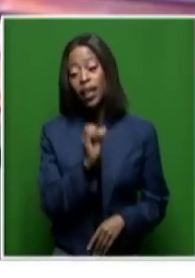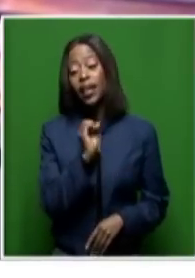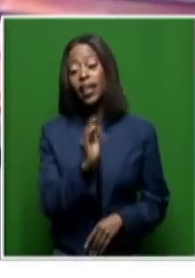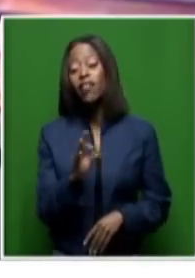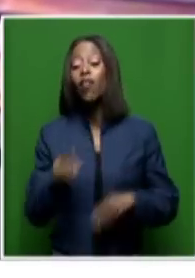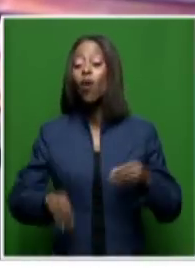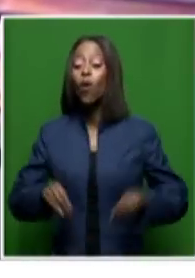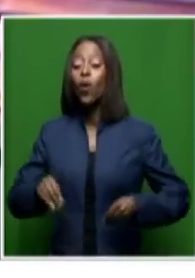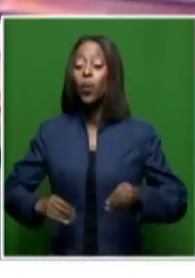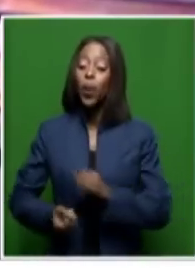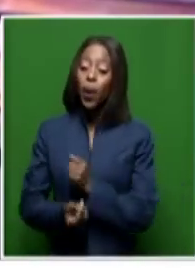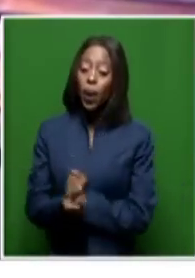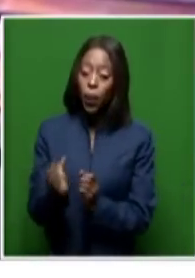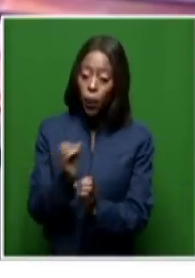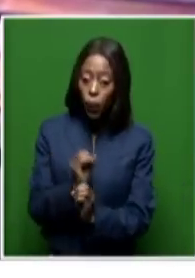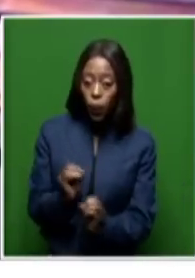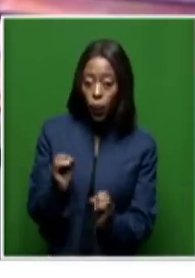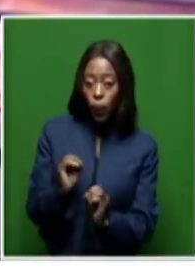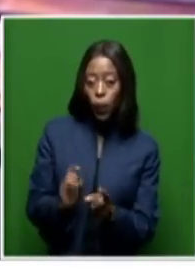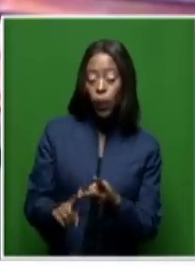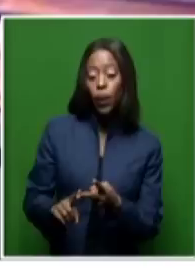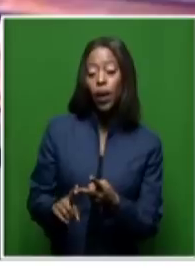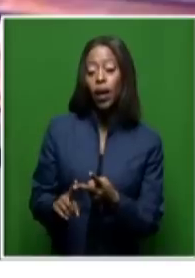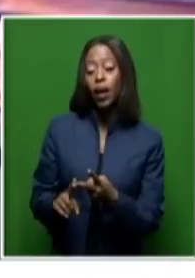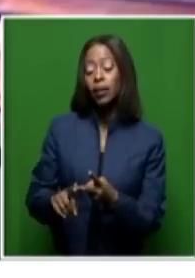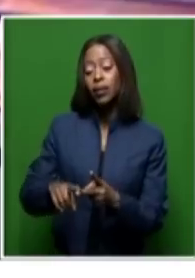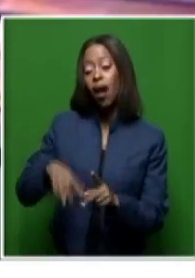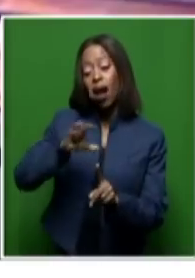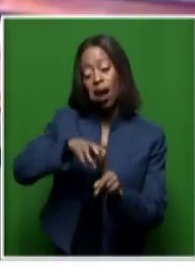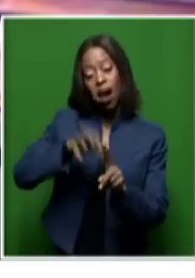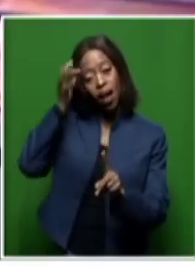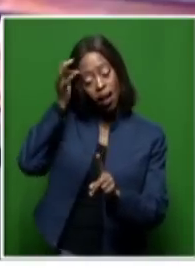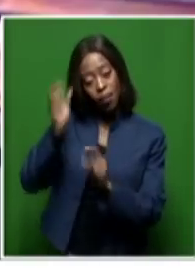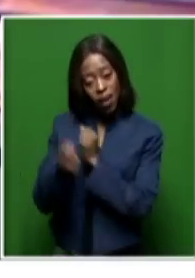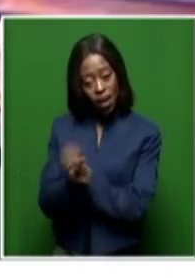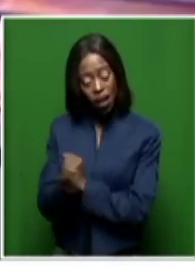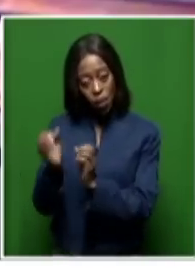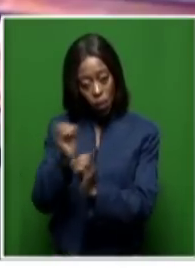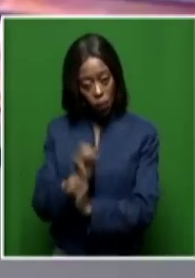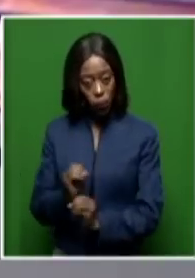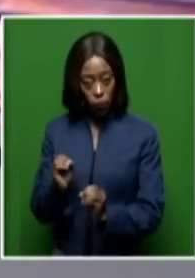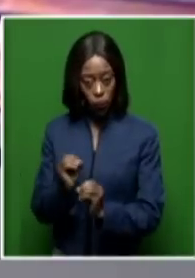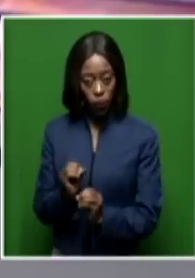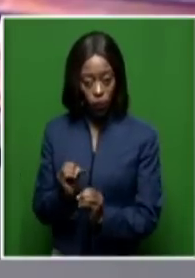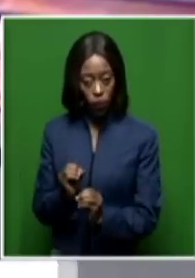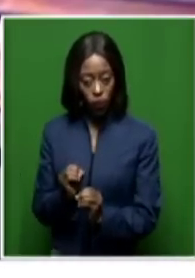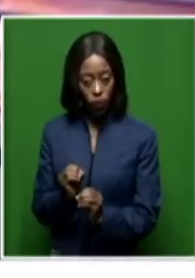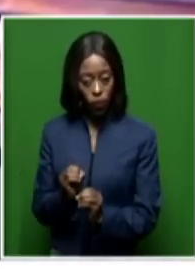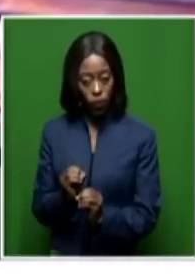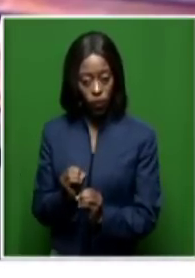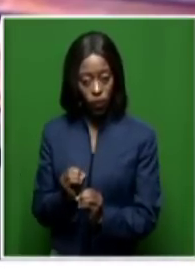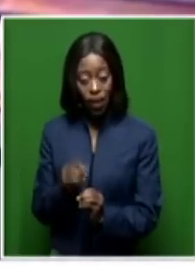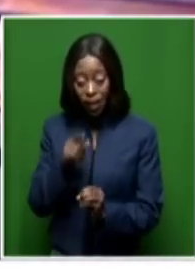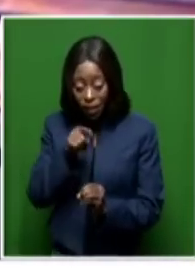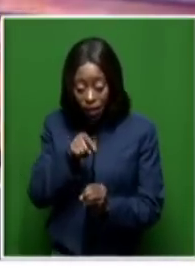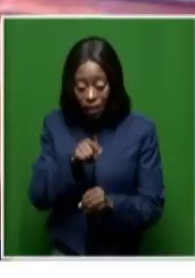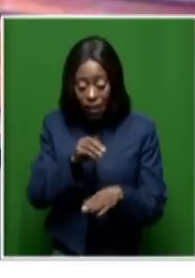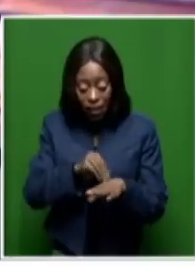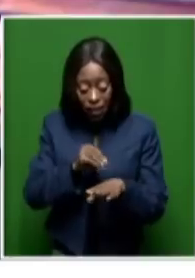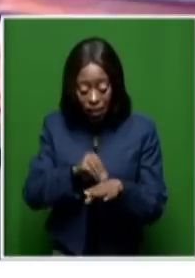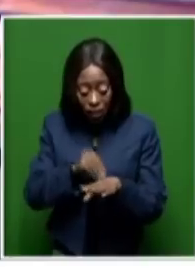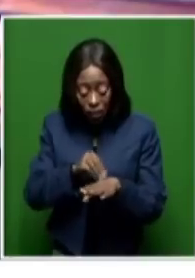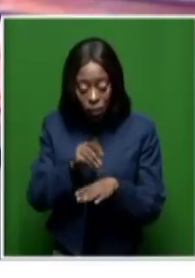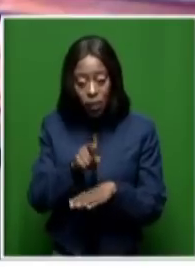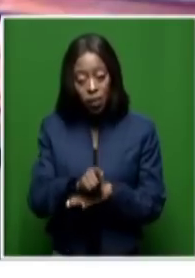corruption and we did not have state capture that brought the wranglings and the fightings and all